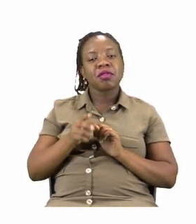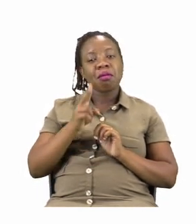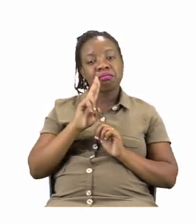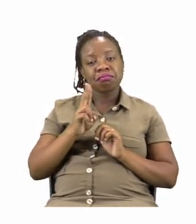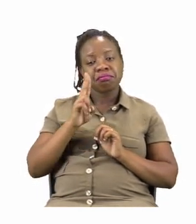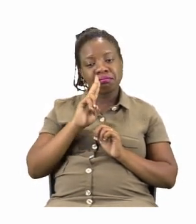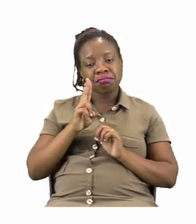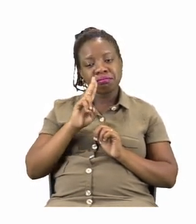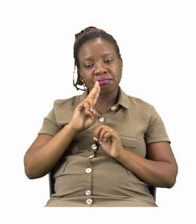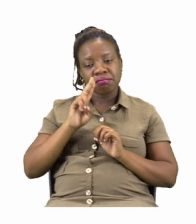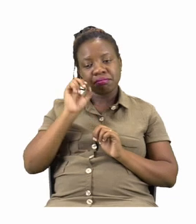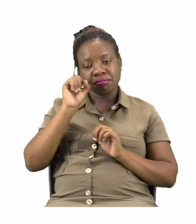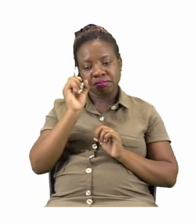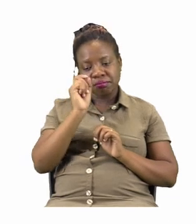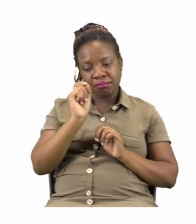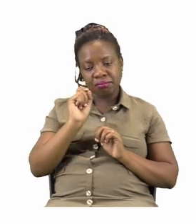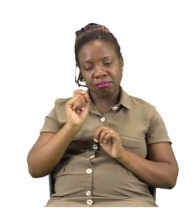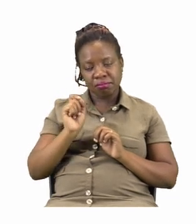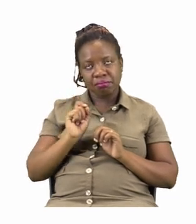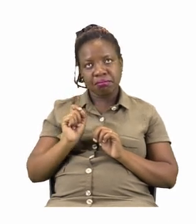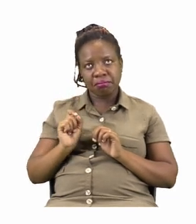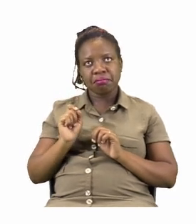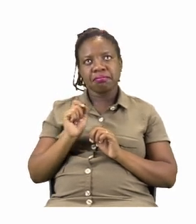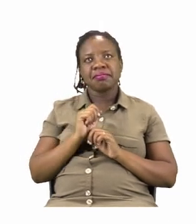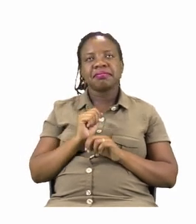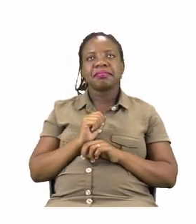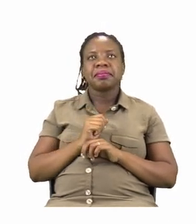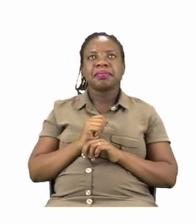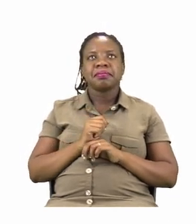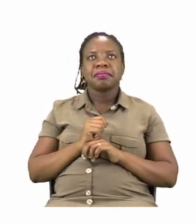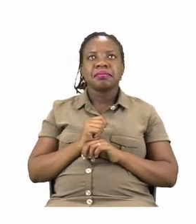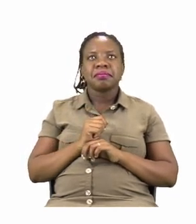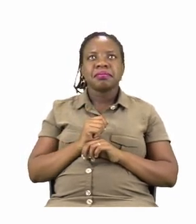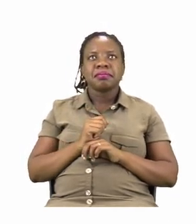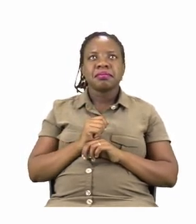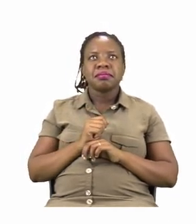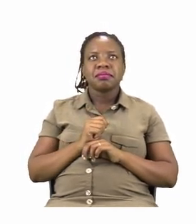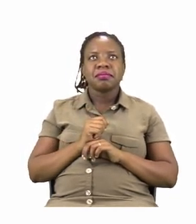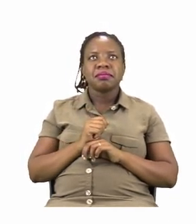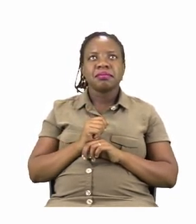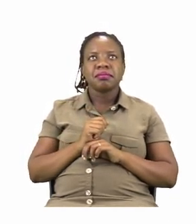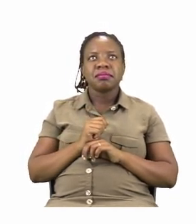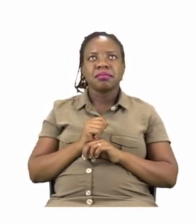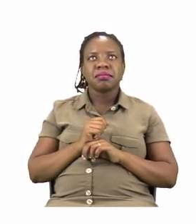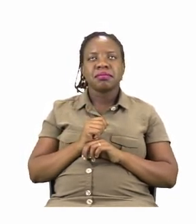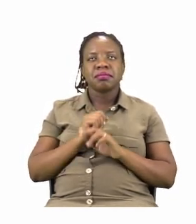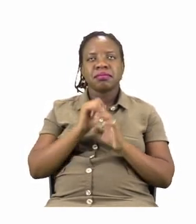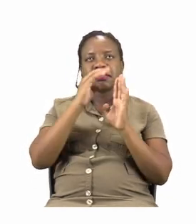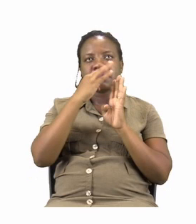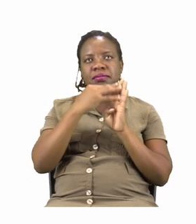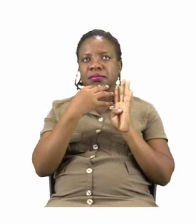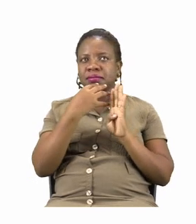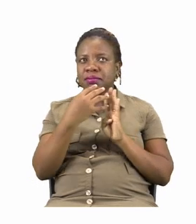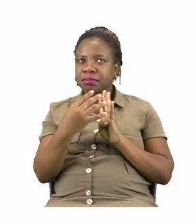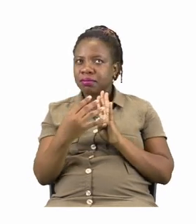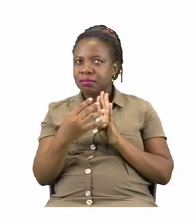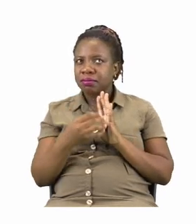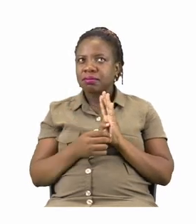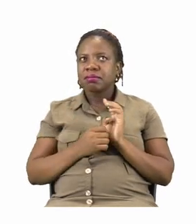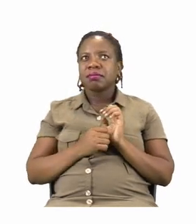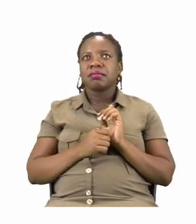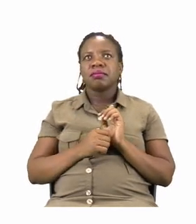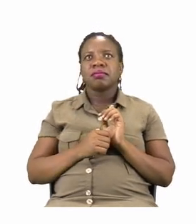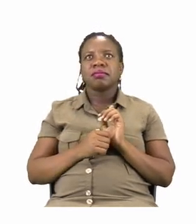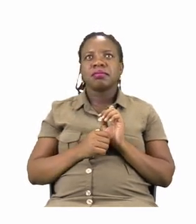following multiplication sums. Now there in the table you will see on the one side you have